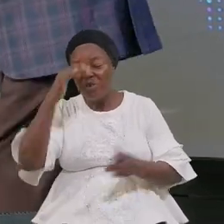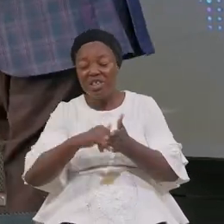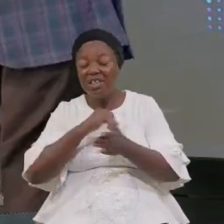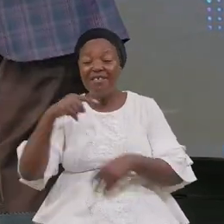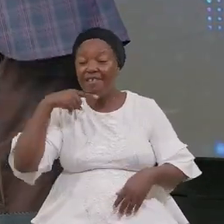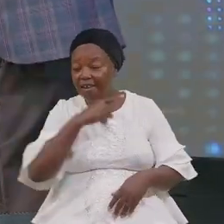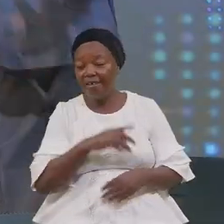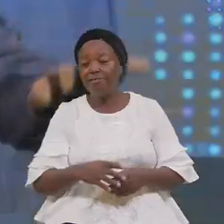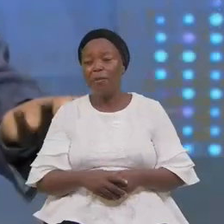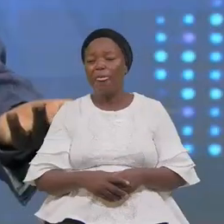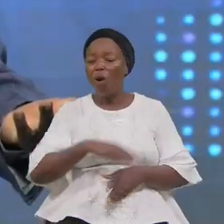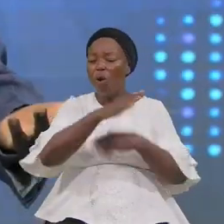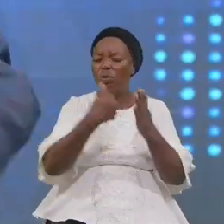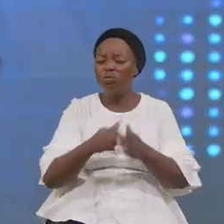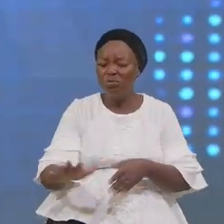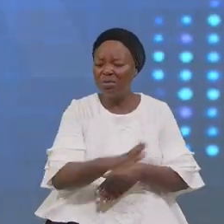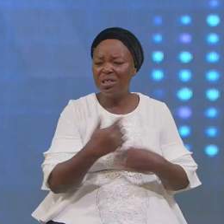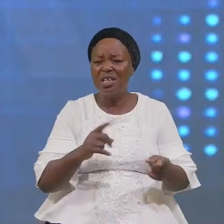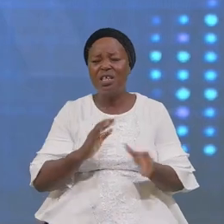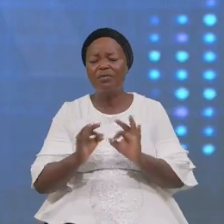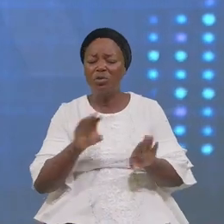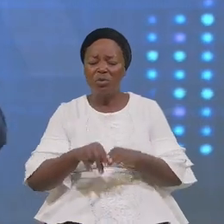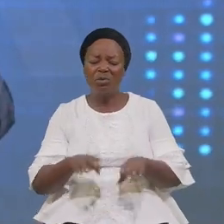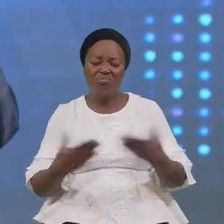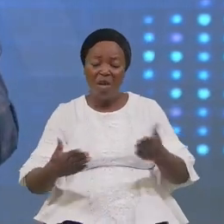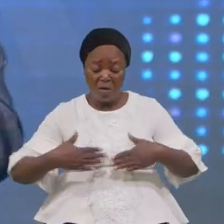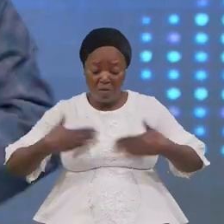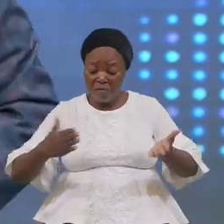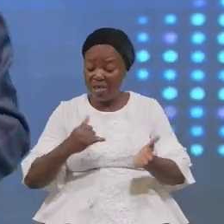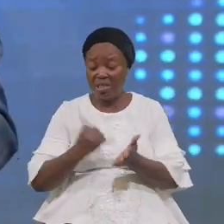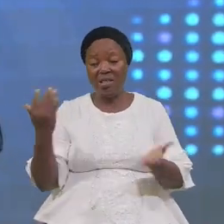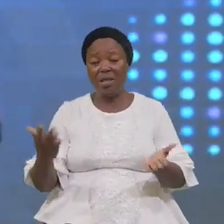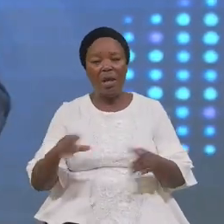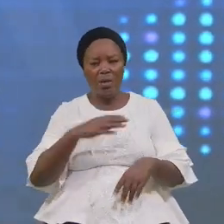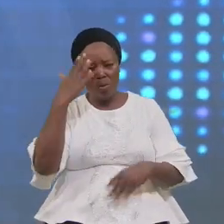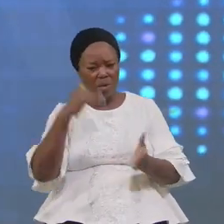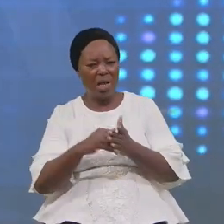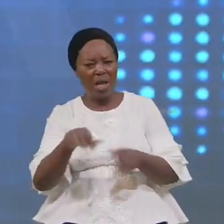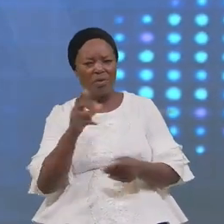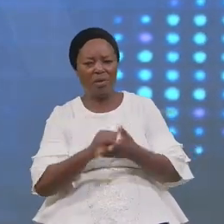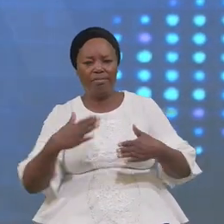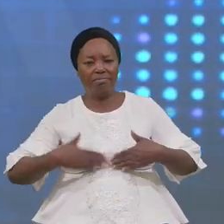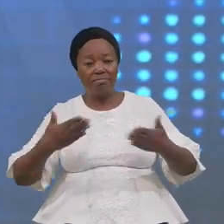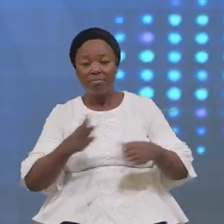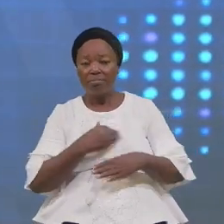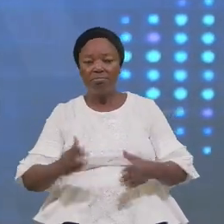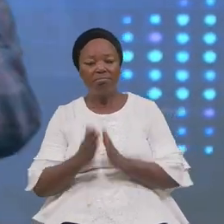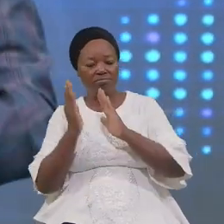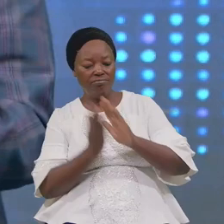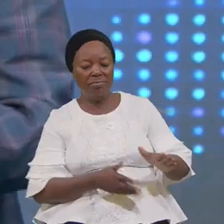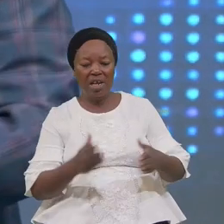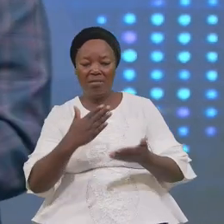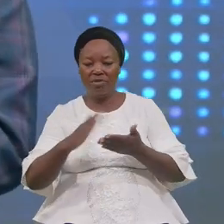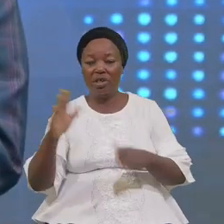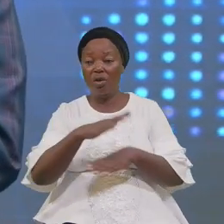those things, if you open up. But whoso confesseth and forsaketh, you see that it's